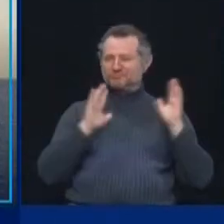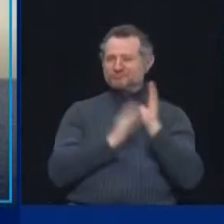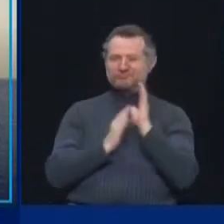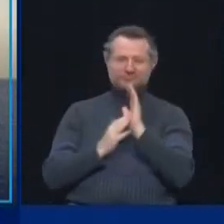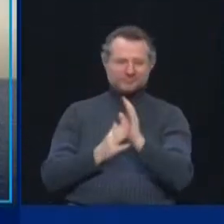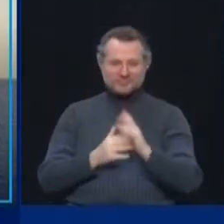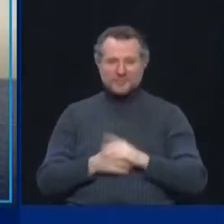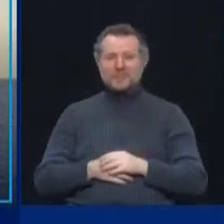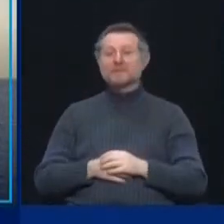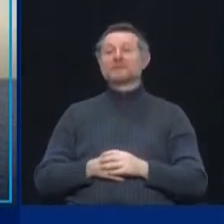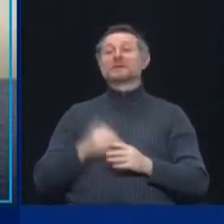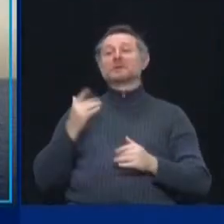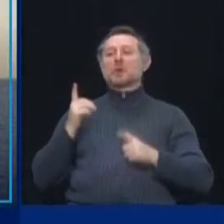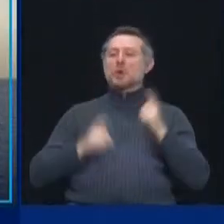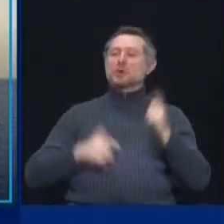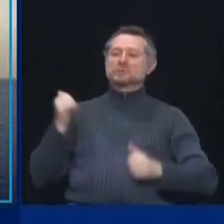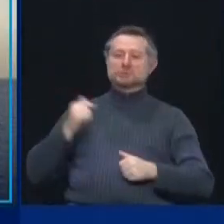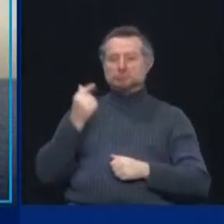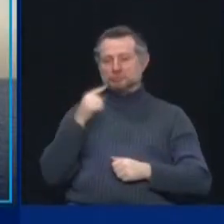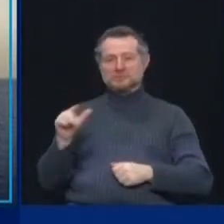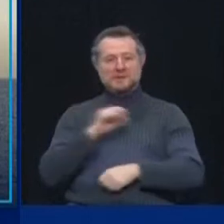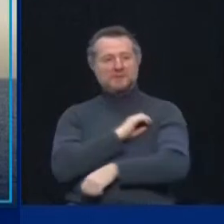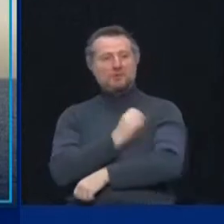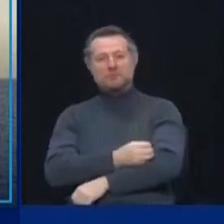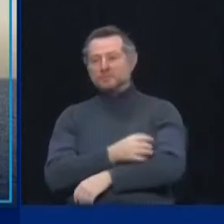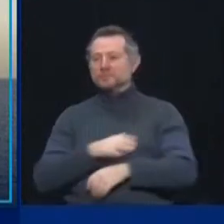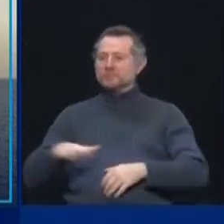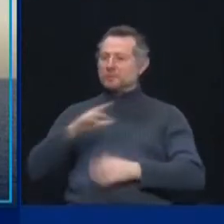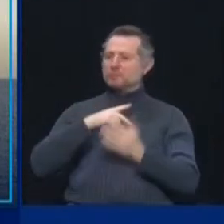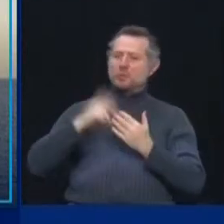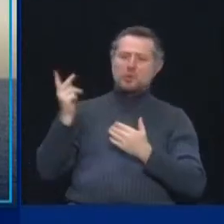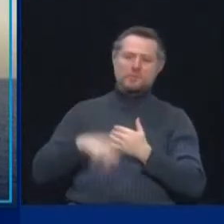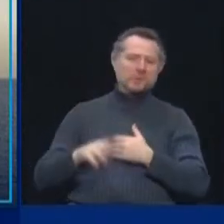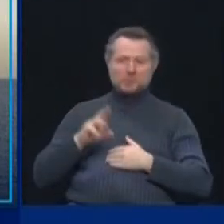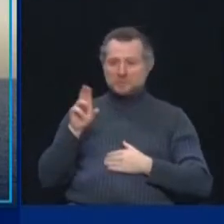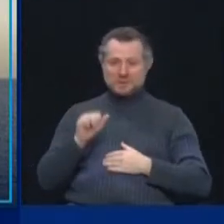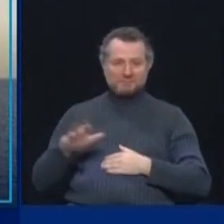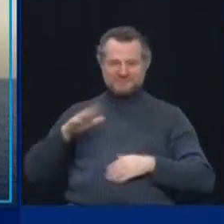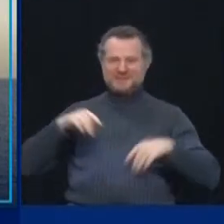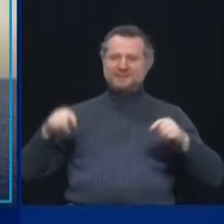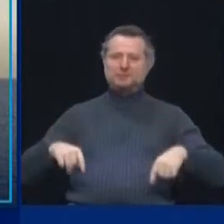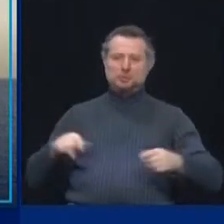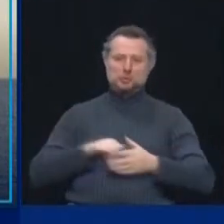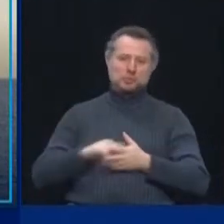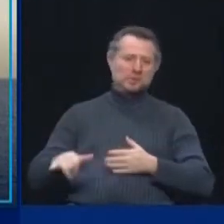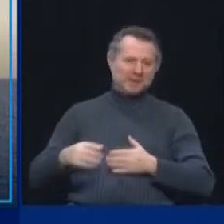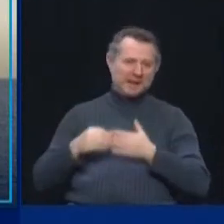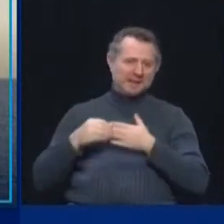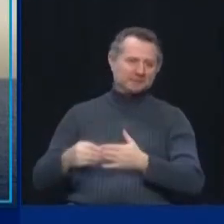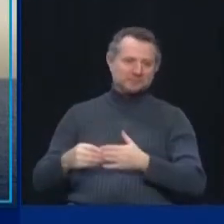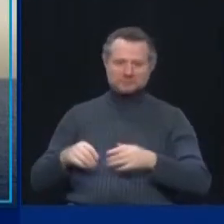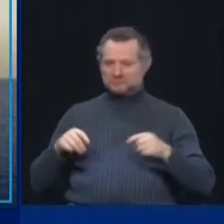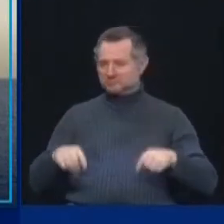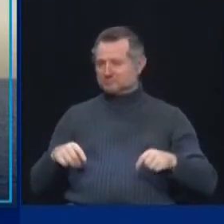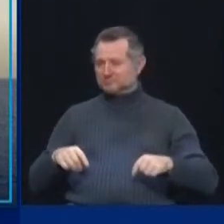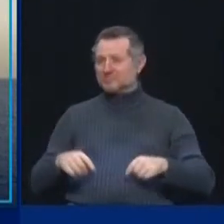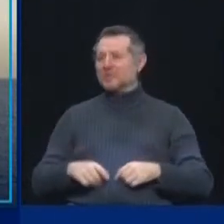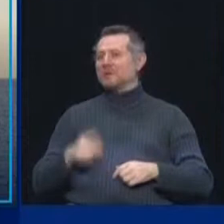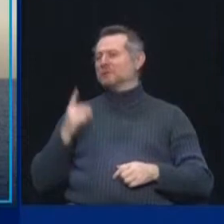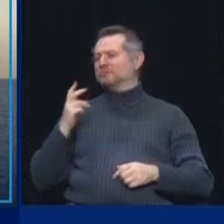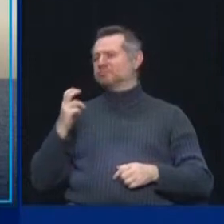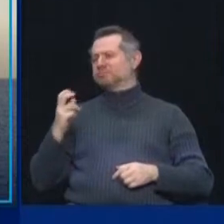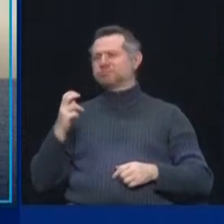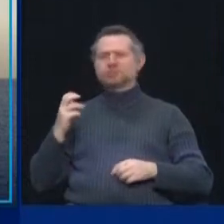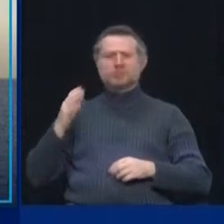The largest green energy program in the nation is going to happen right here in New York. Hundreds of solar